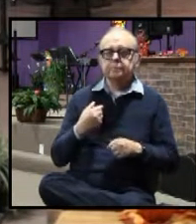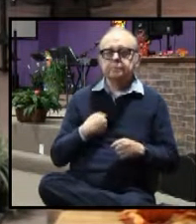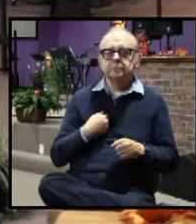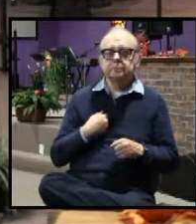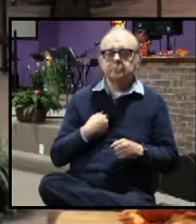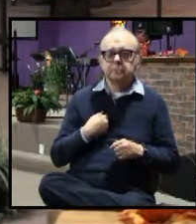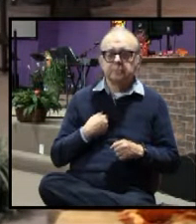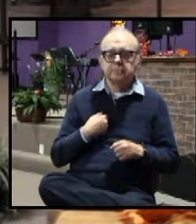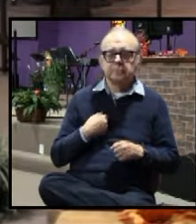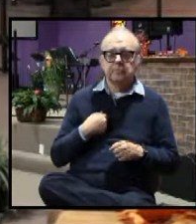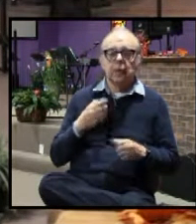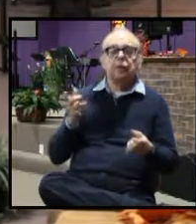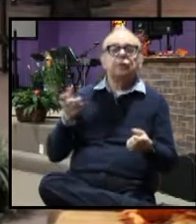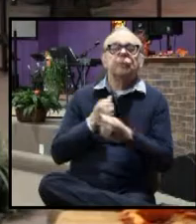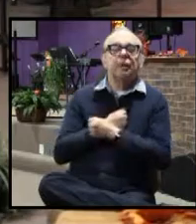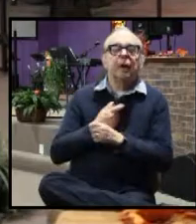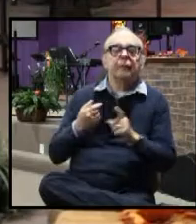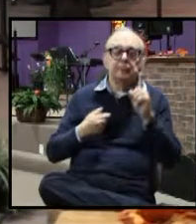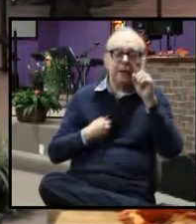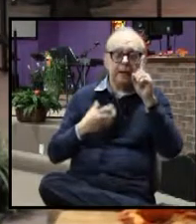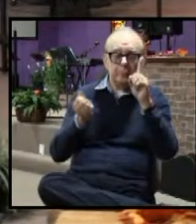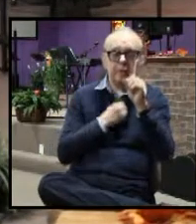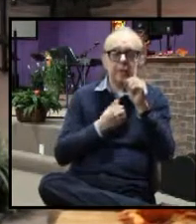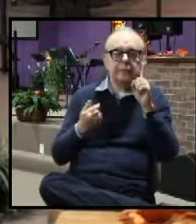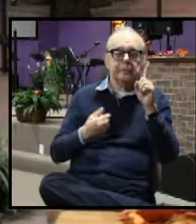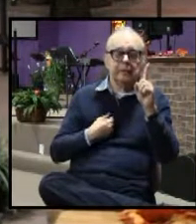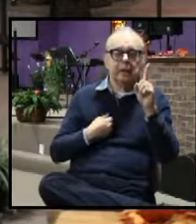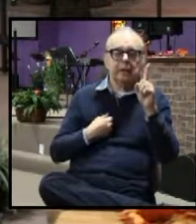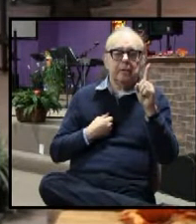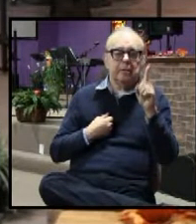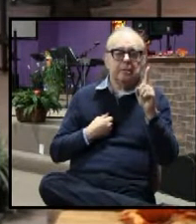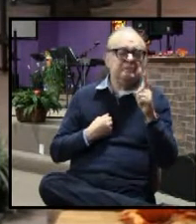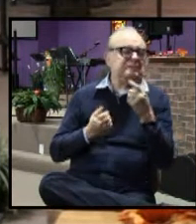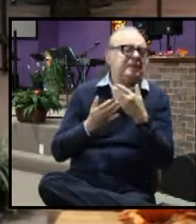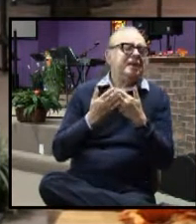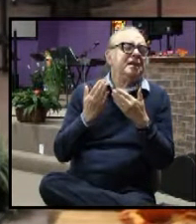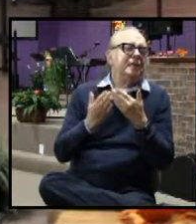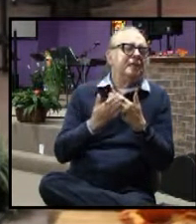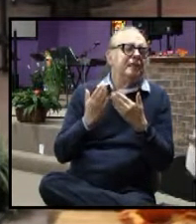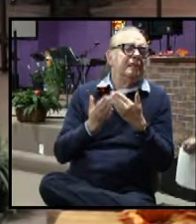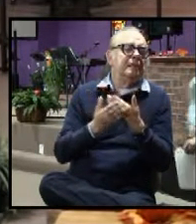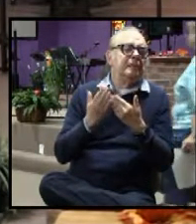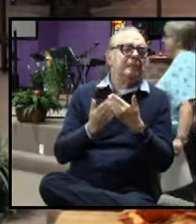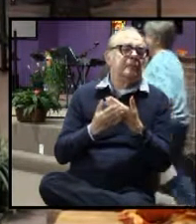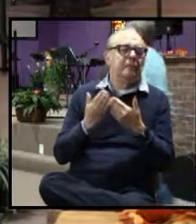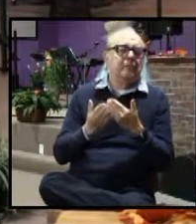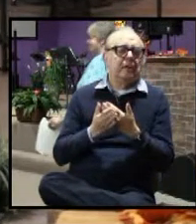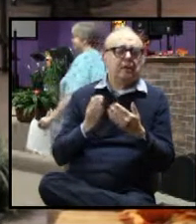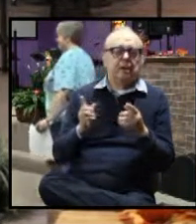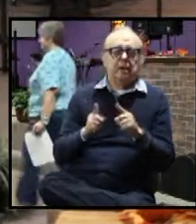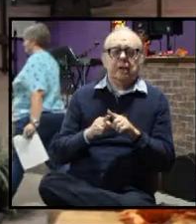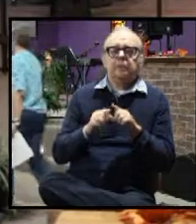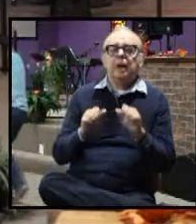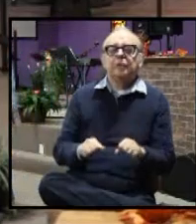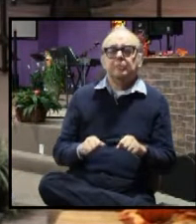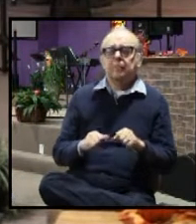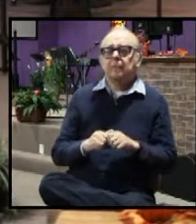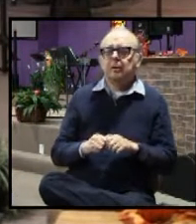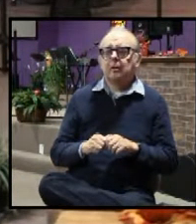God created me to love me. That is simple. As simple as it